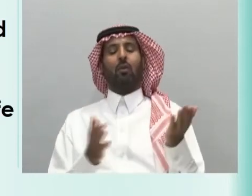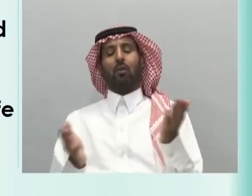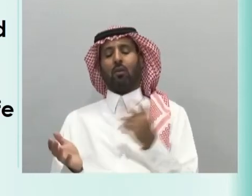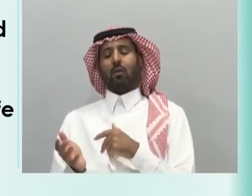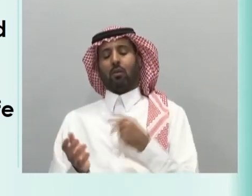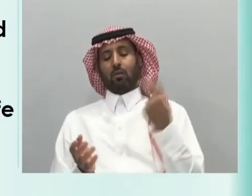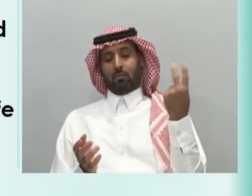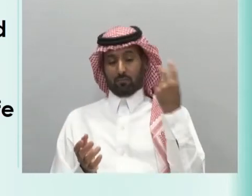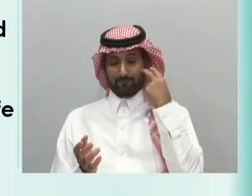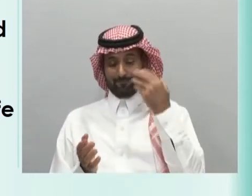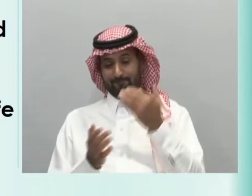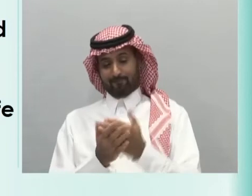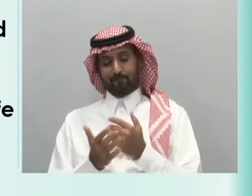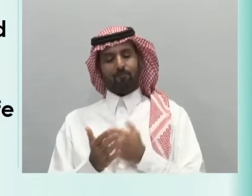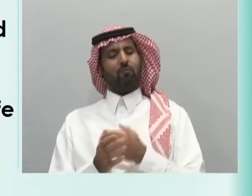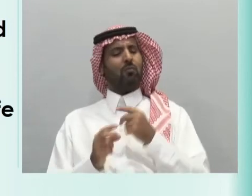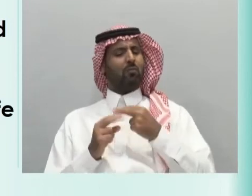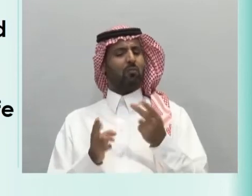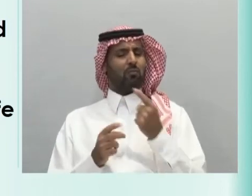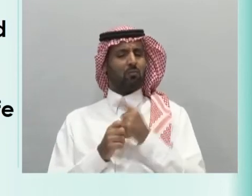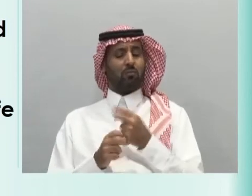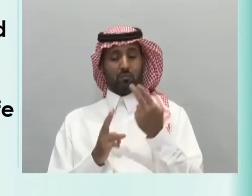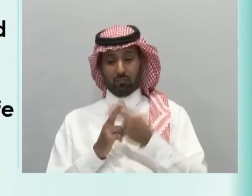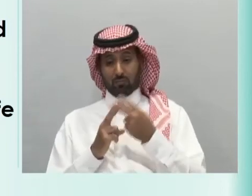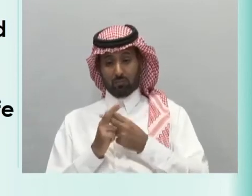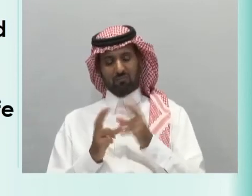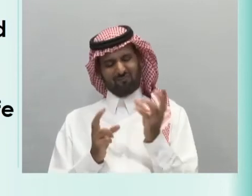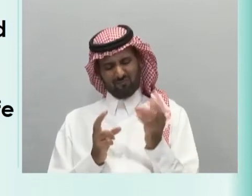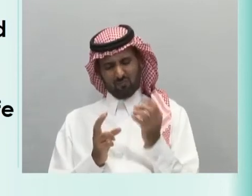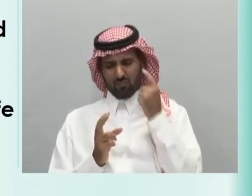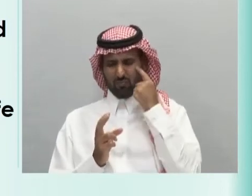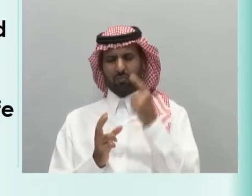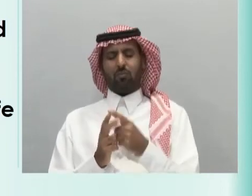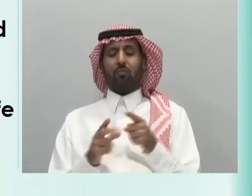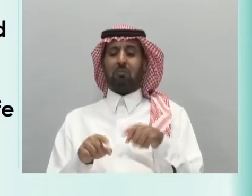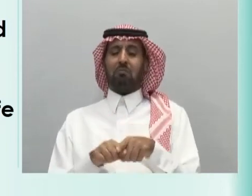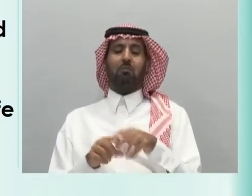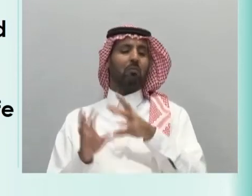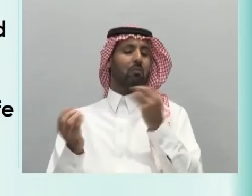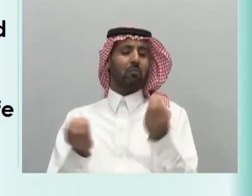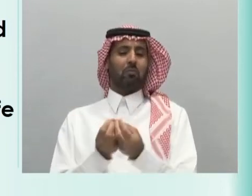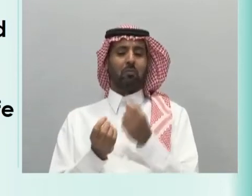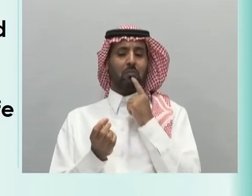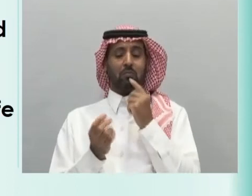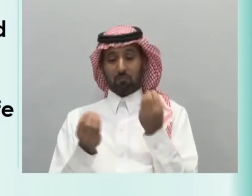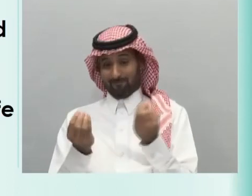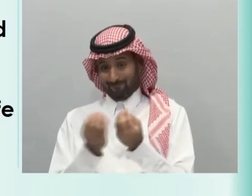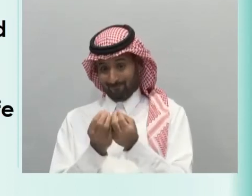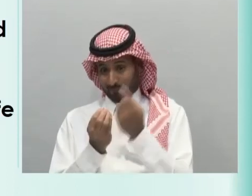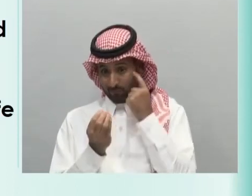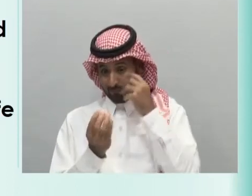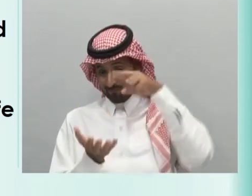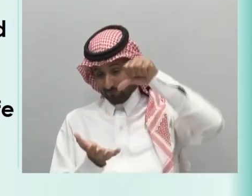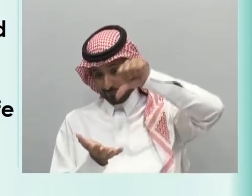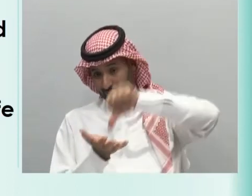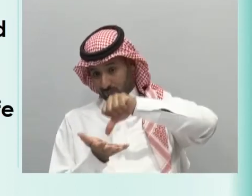have been thinking about opening a small friendly hotel. It would be what? Close to the center of the